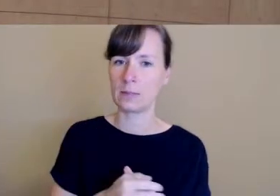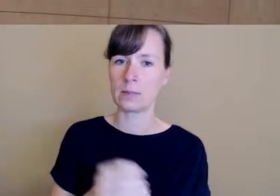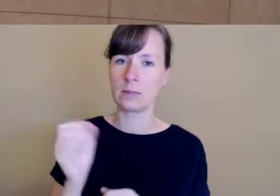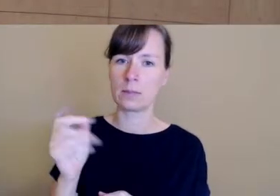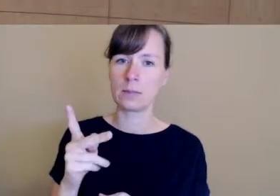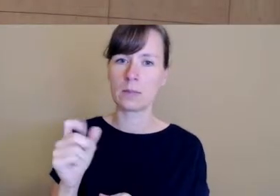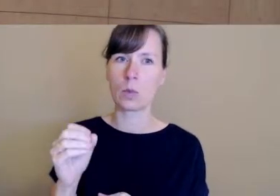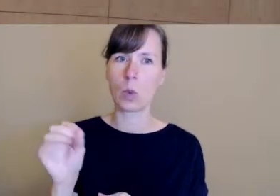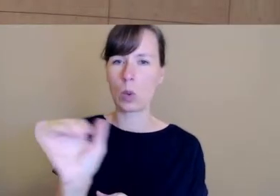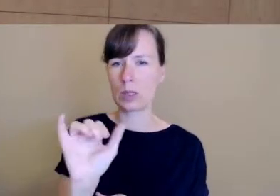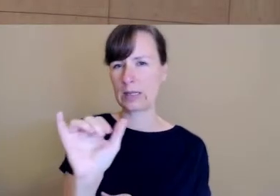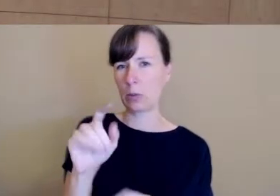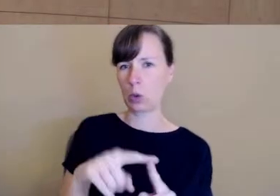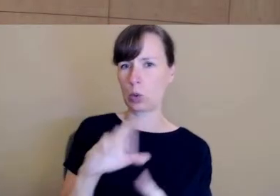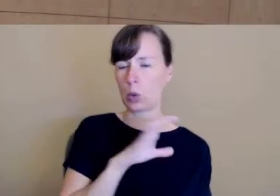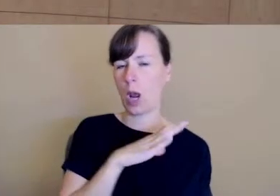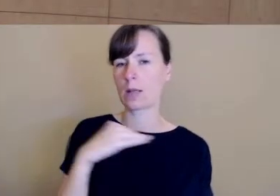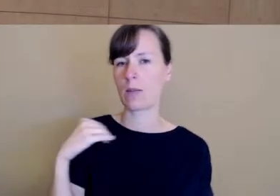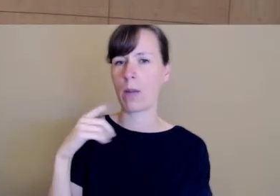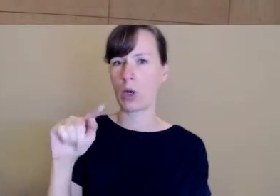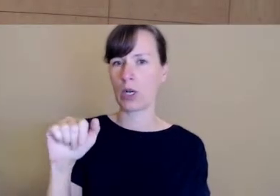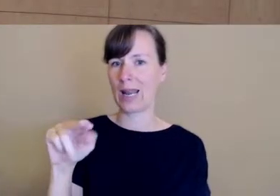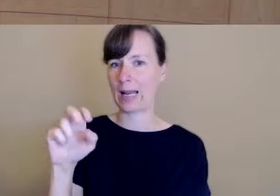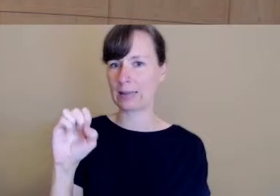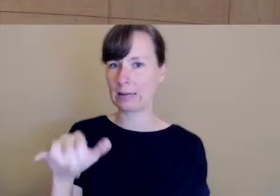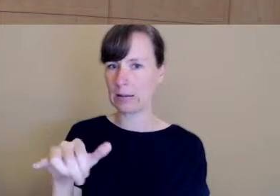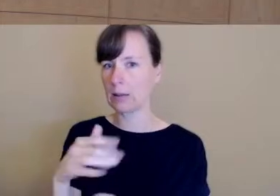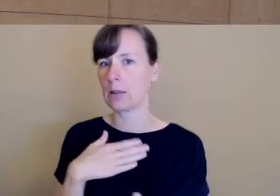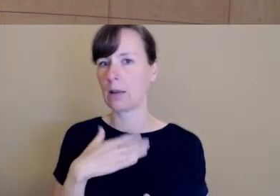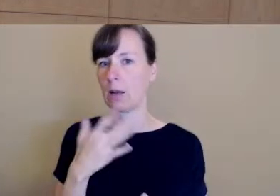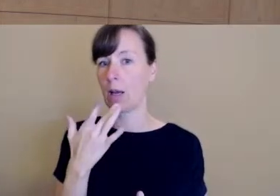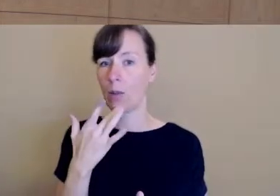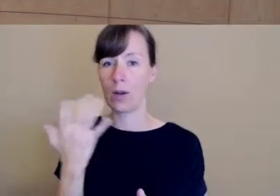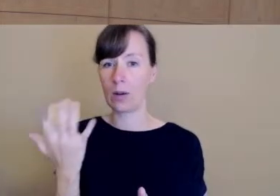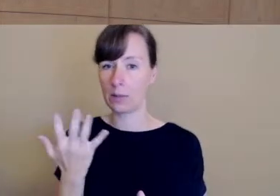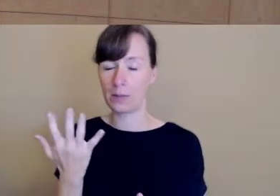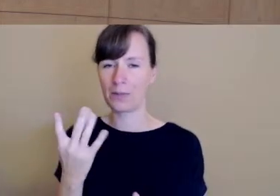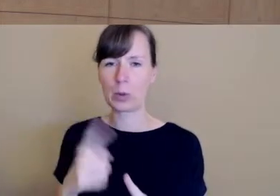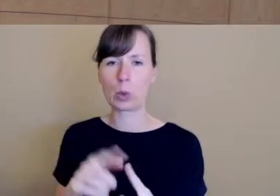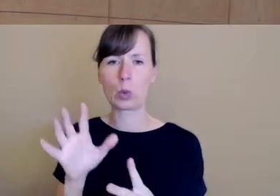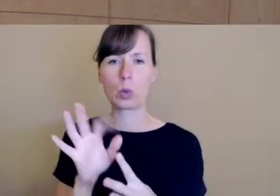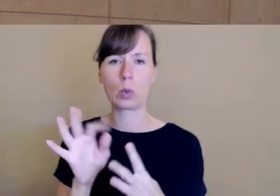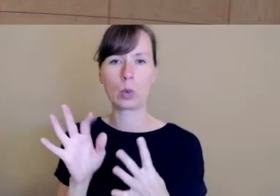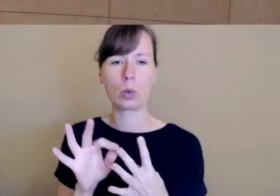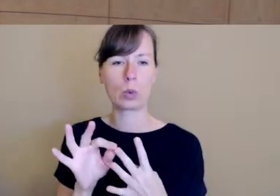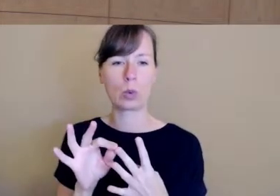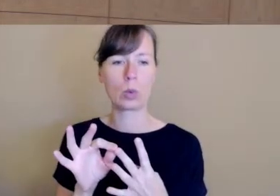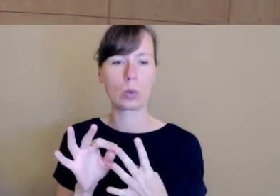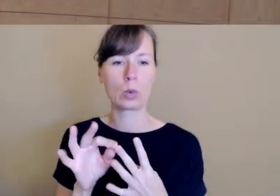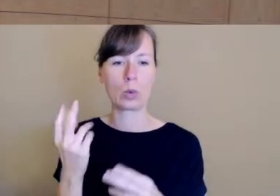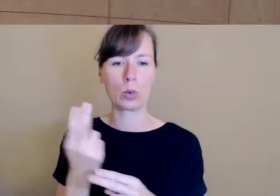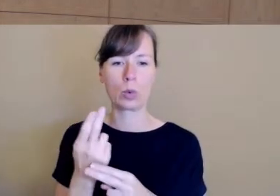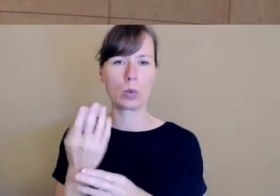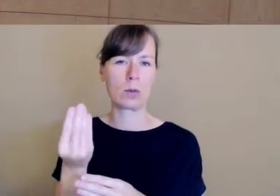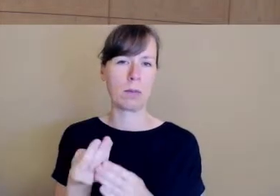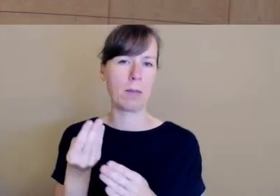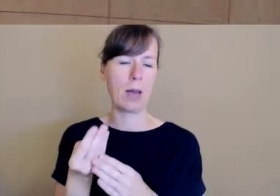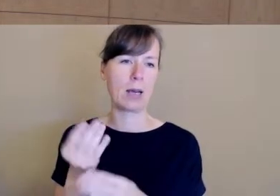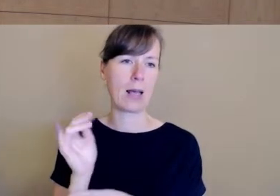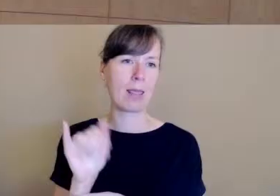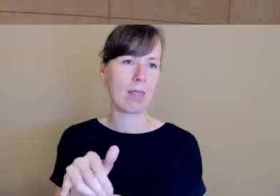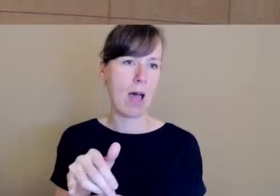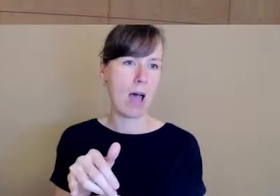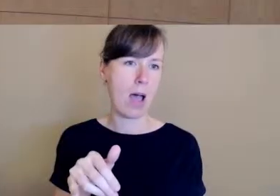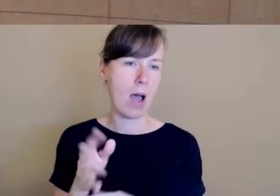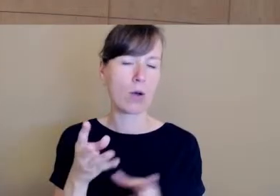Similarly to Councilmember Tanzi, my preference would be to choose a use of this money that